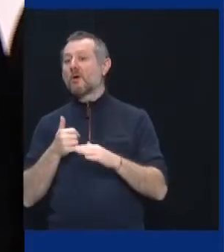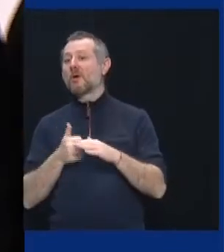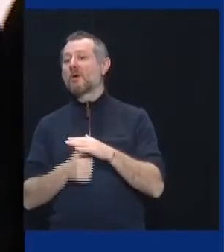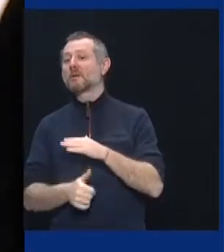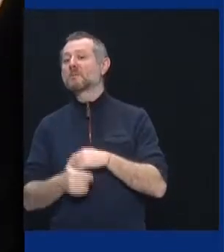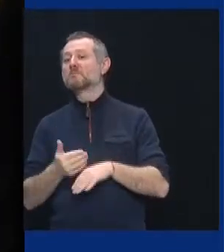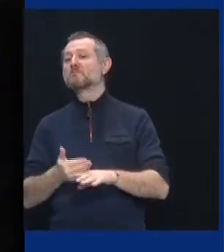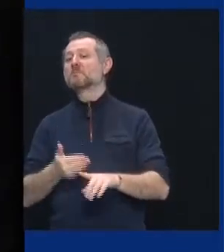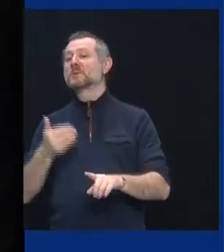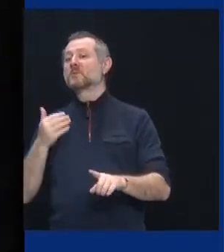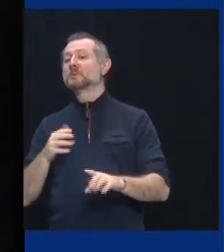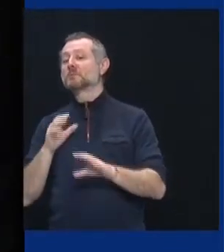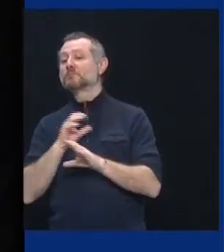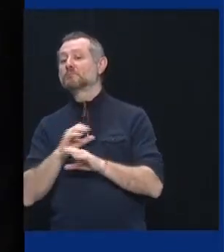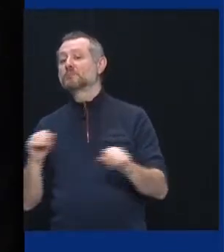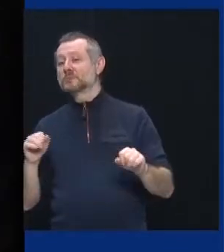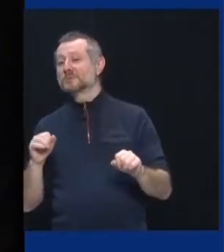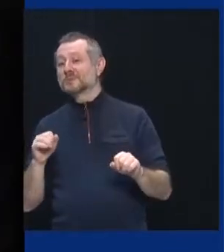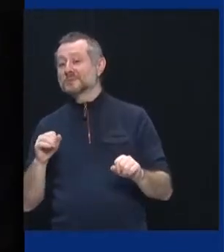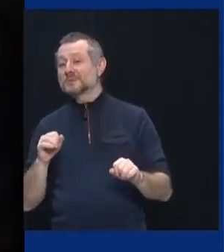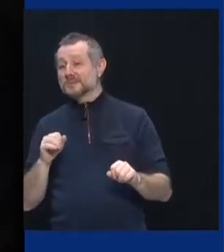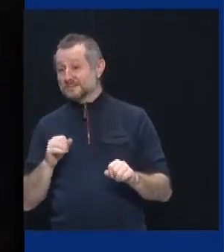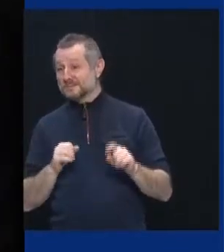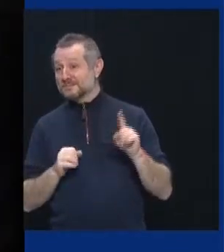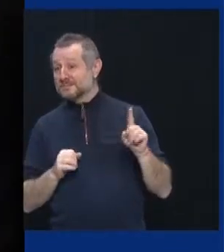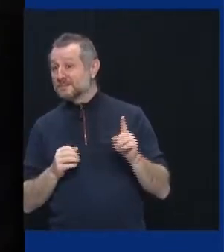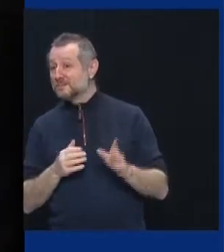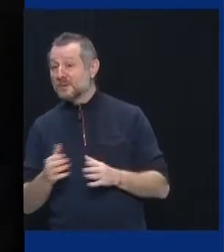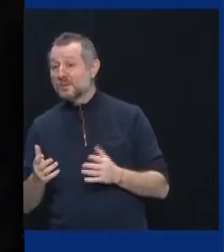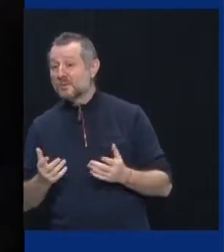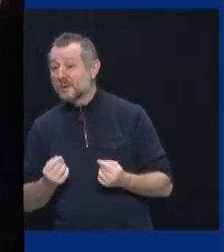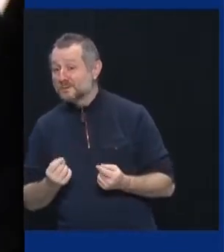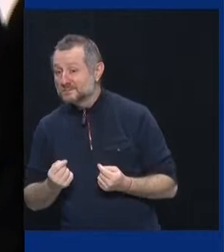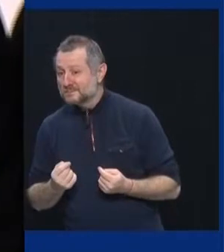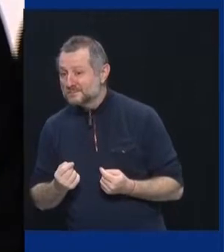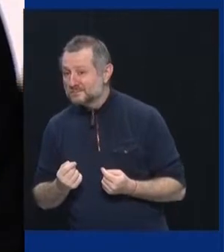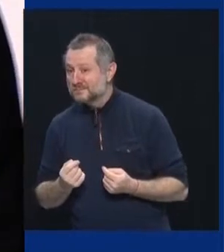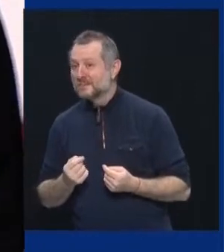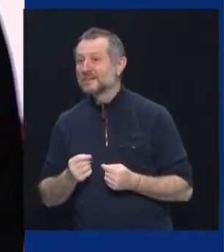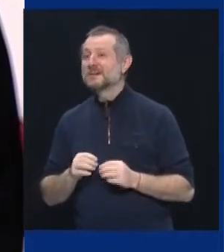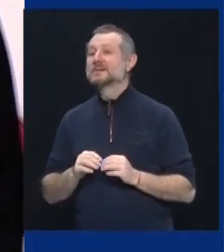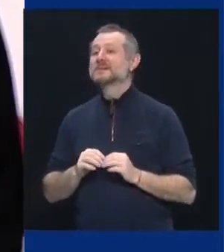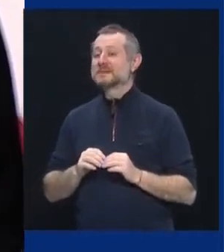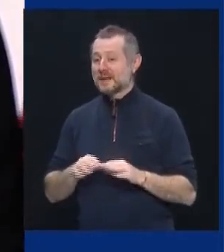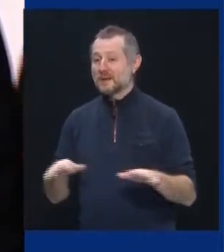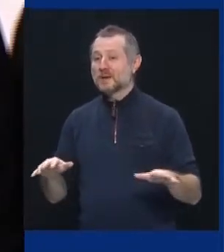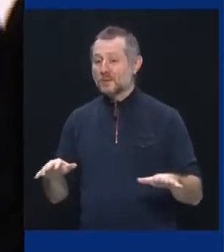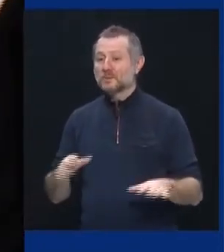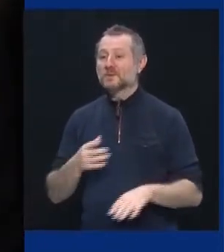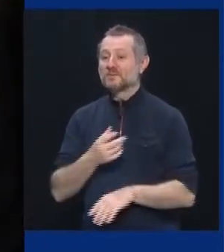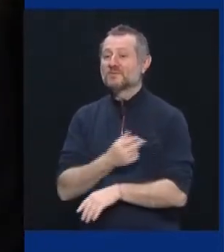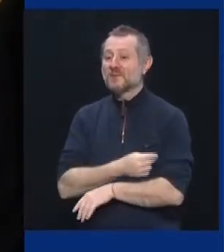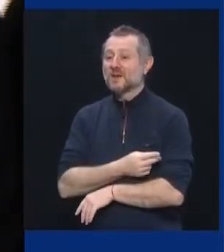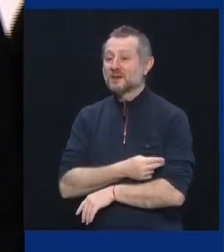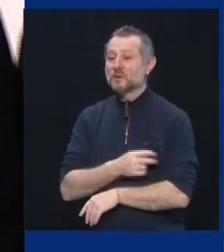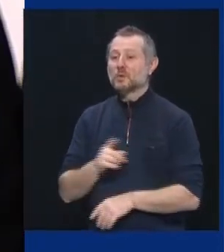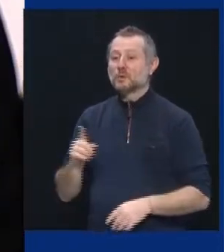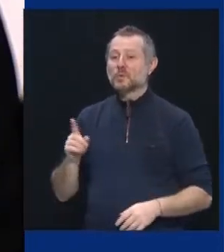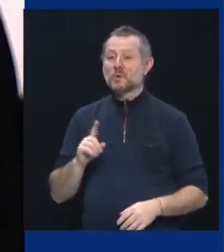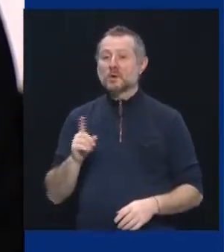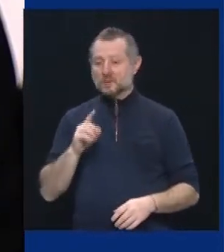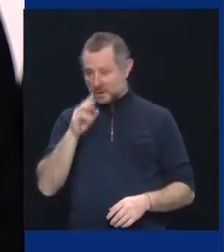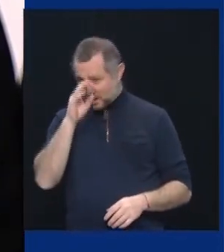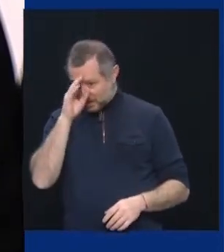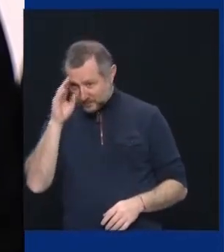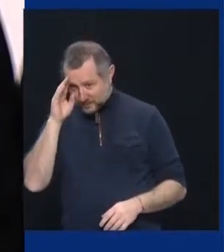administration, is to deploy the vaccine through hospitals and chain